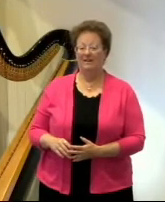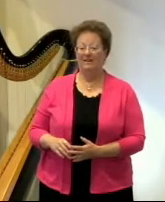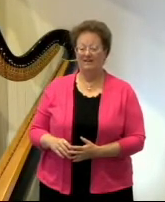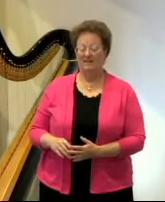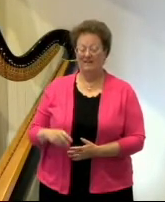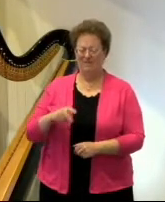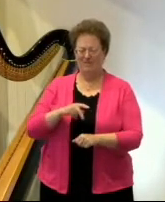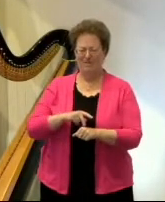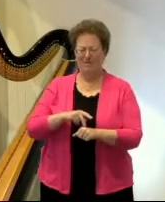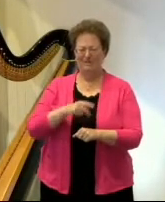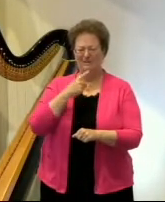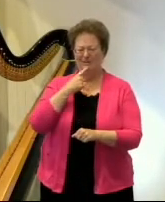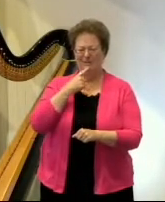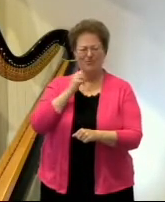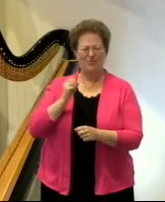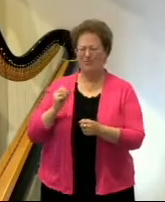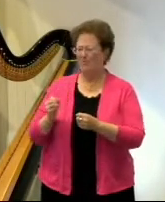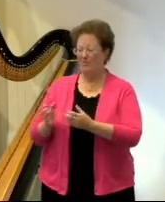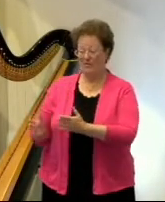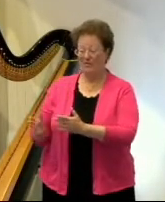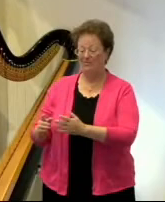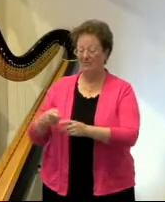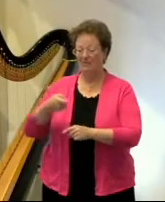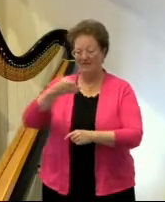our Lord saying, "Way."